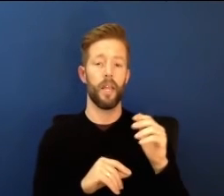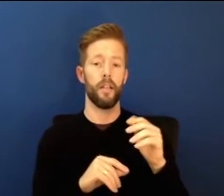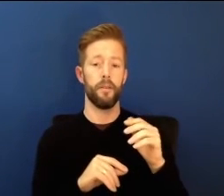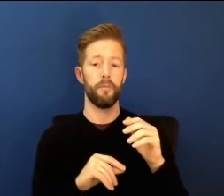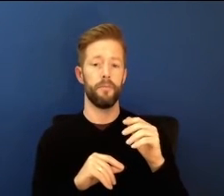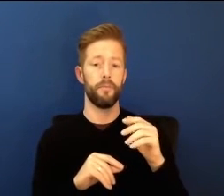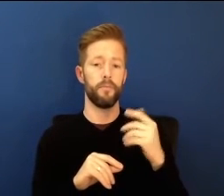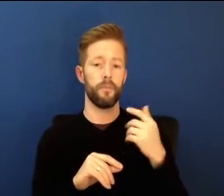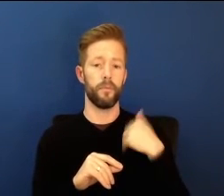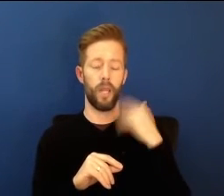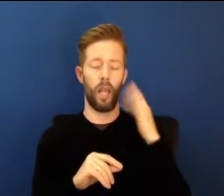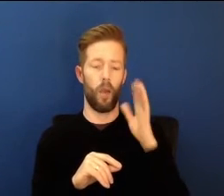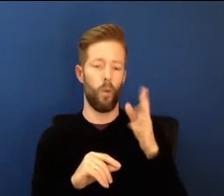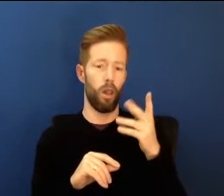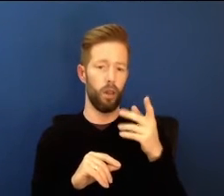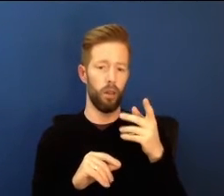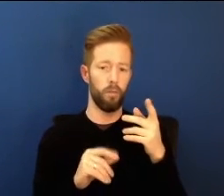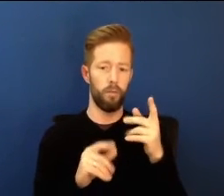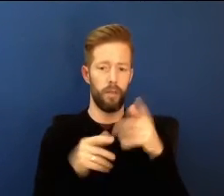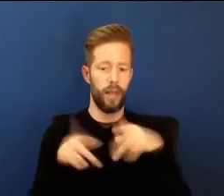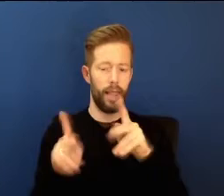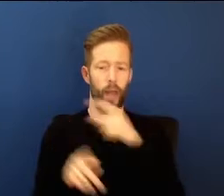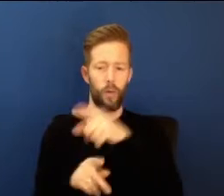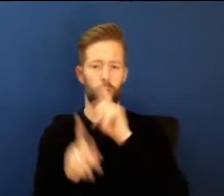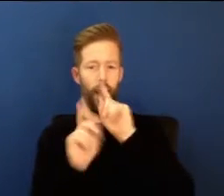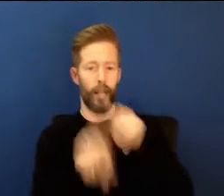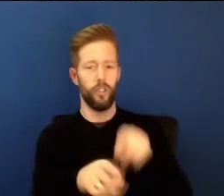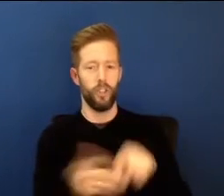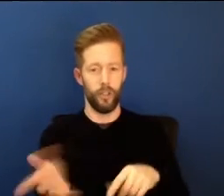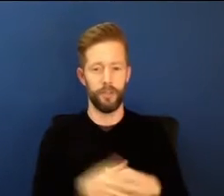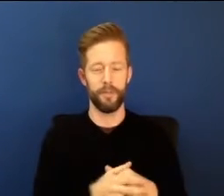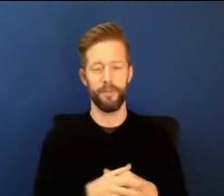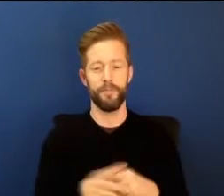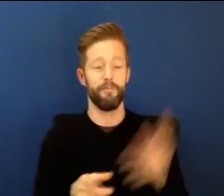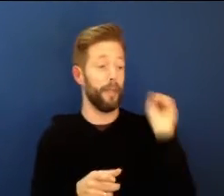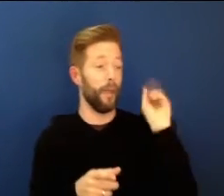not sure. Do you know? I'm going to just defer to you, Janice. Okay.